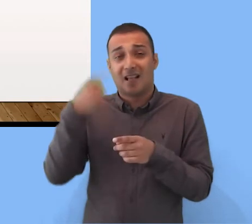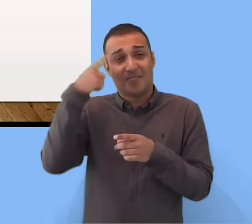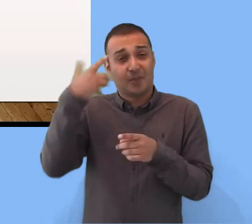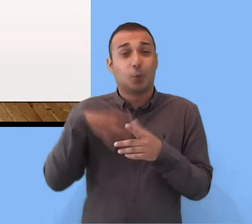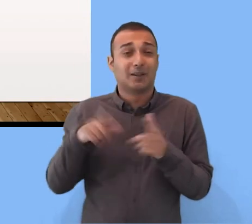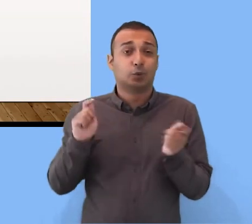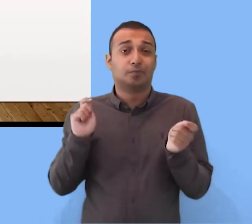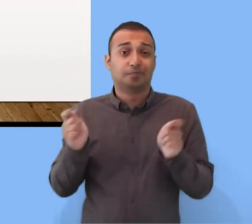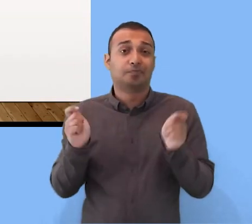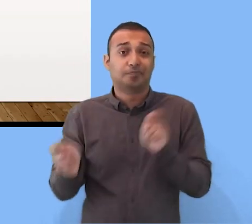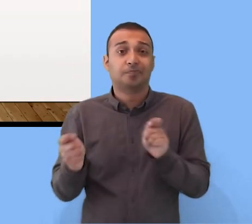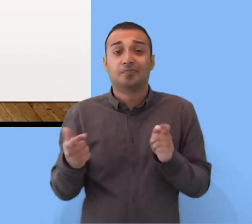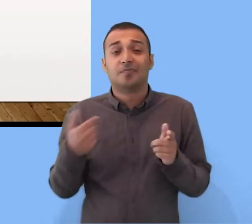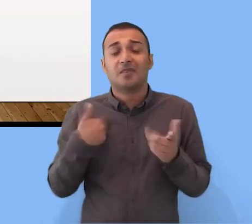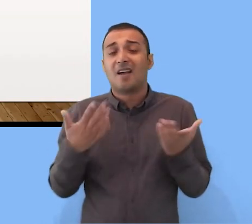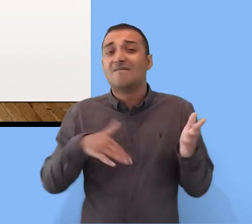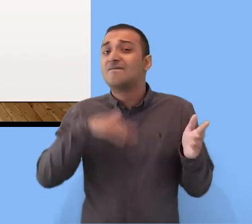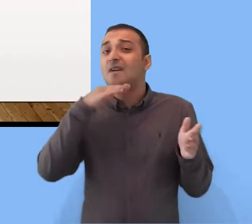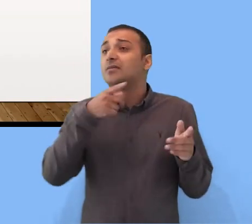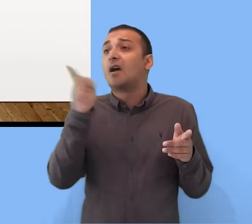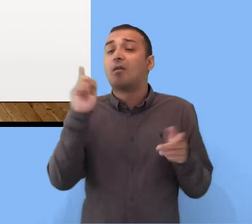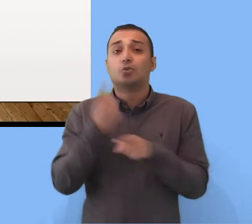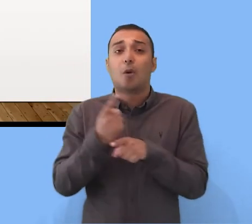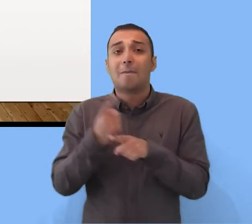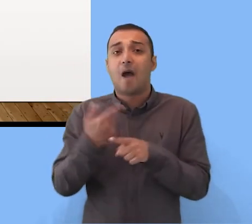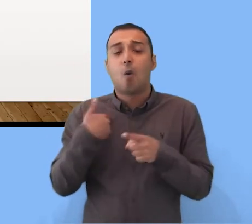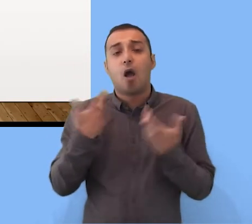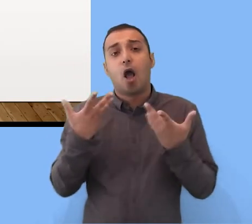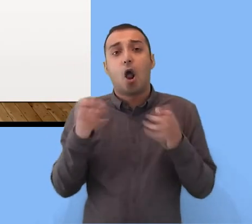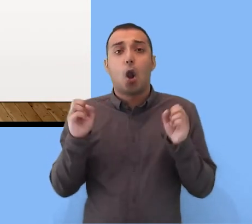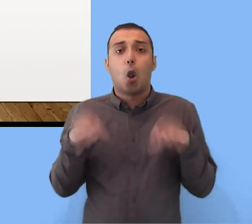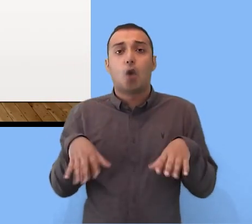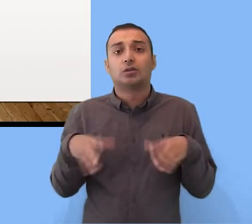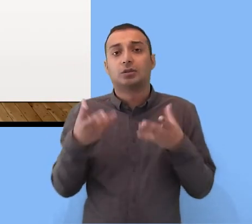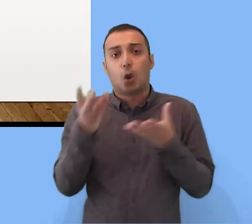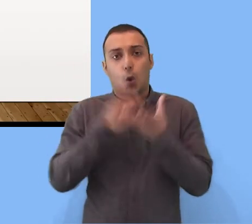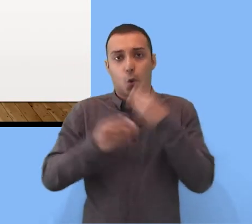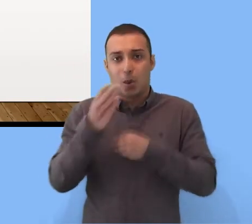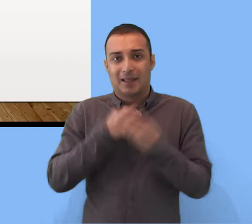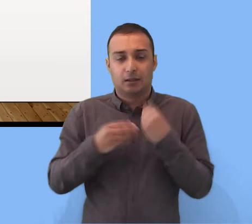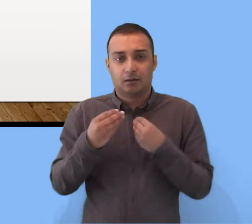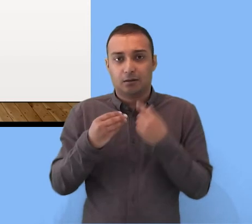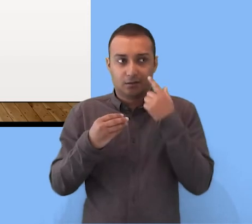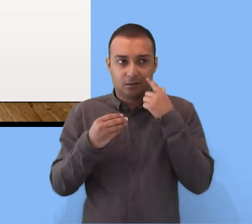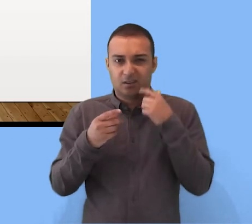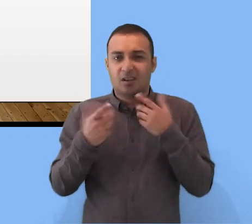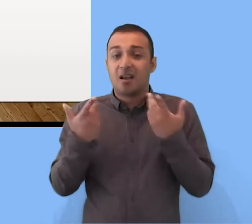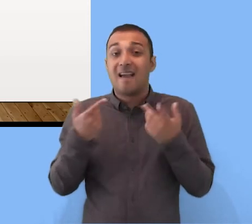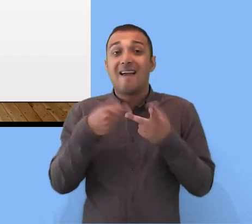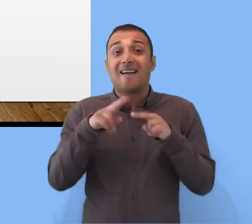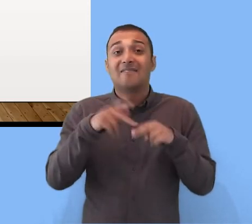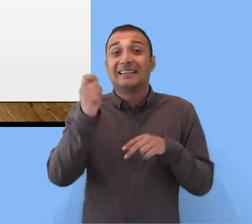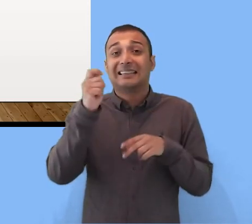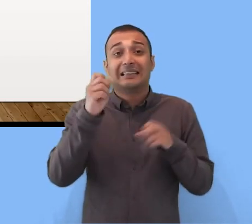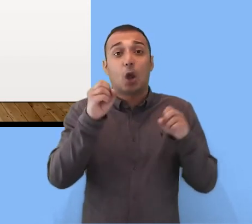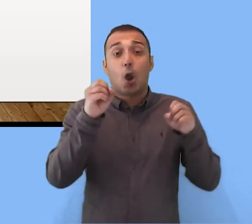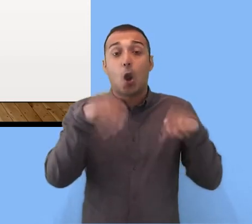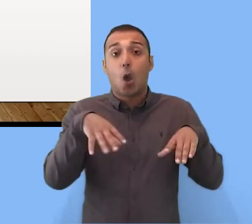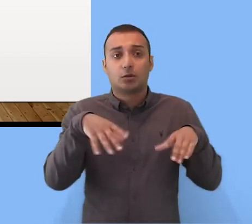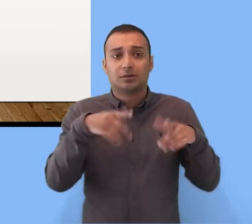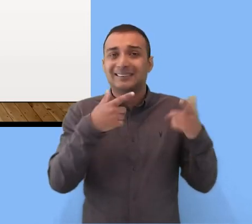up with hearing about lost learning. Where's it gone? You know, if I lose my keys, they are somewhere. Where has all this learning